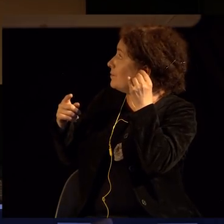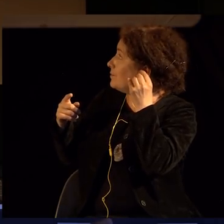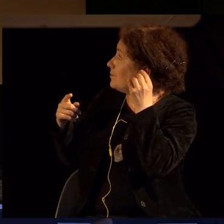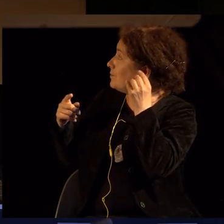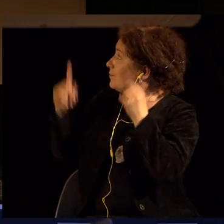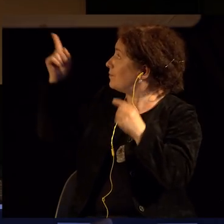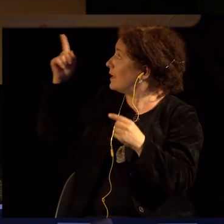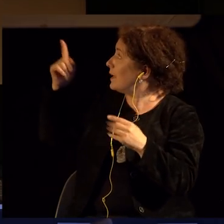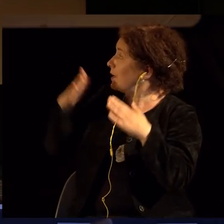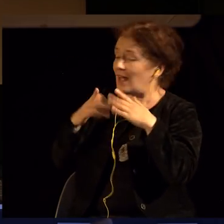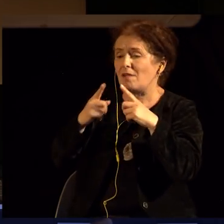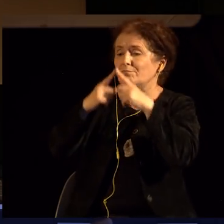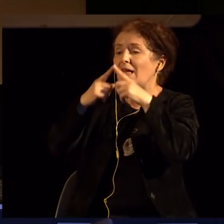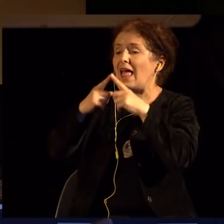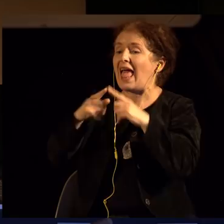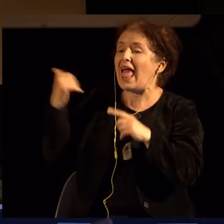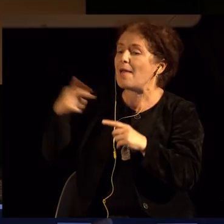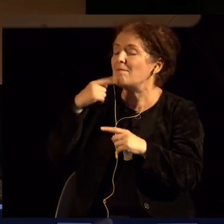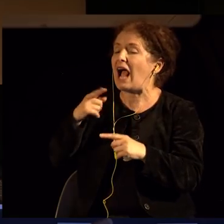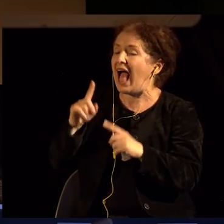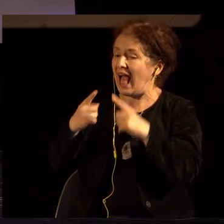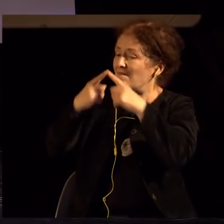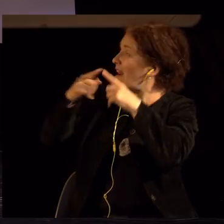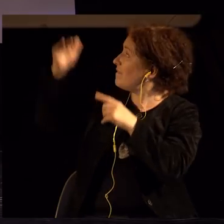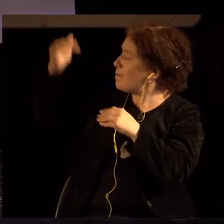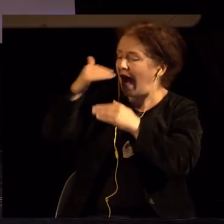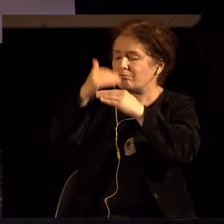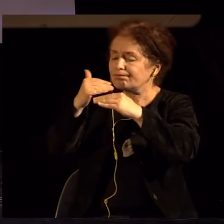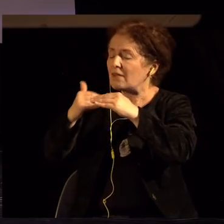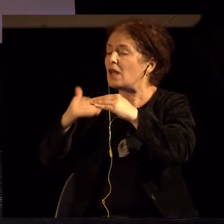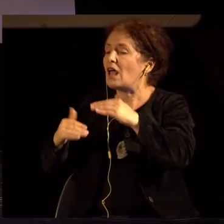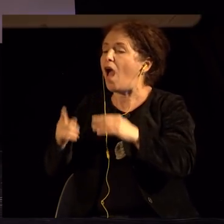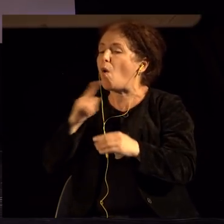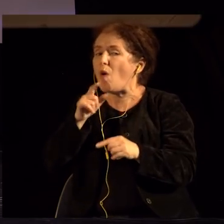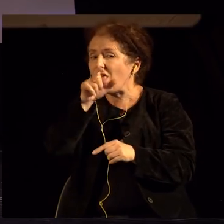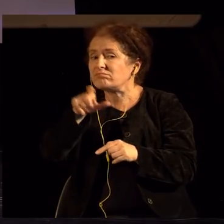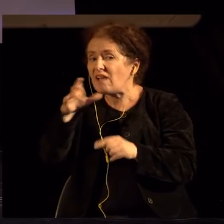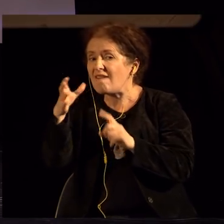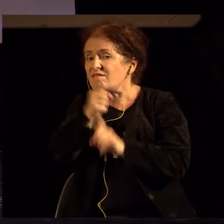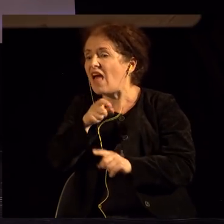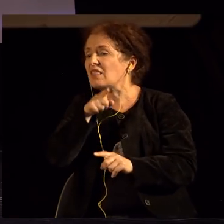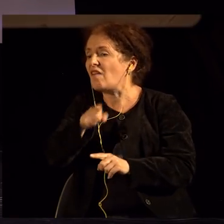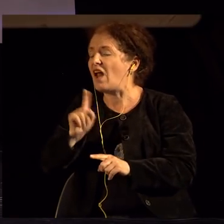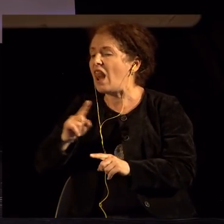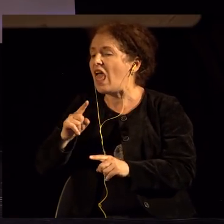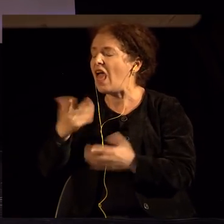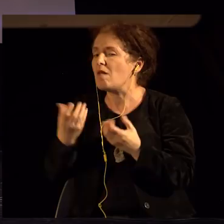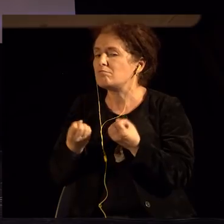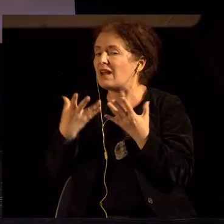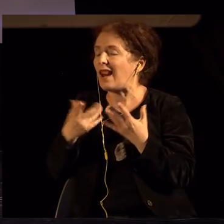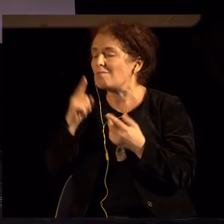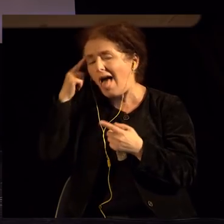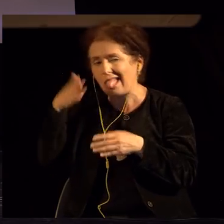therapy. They may need specific guidance by medical professionals for sexual problems or they may need